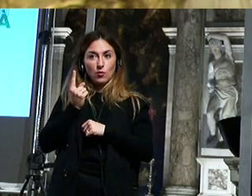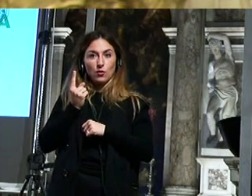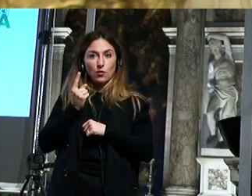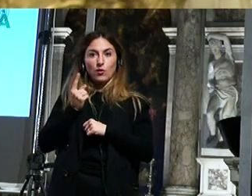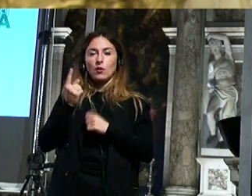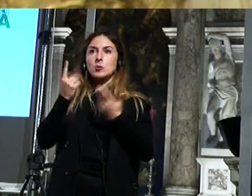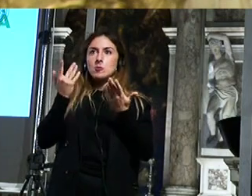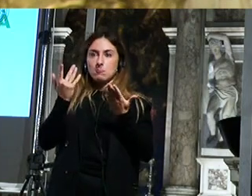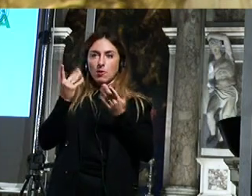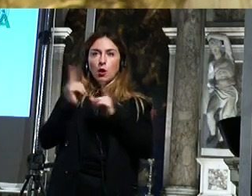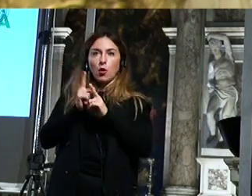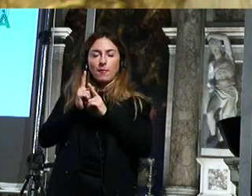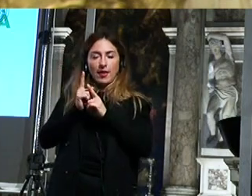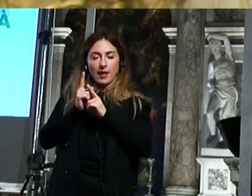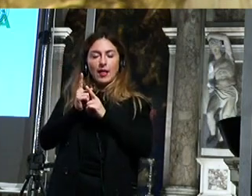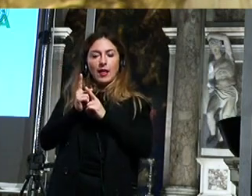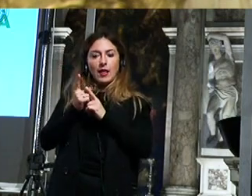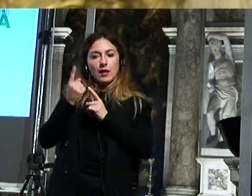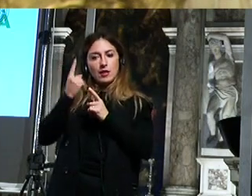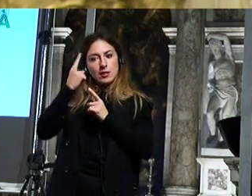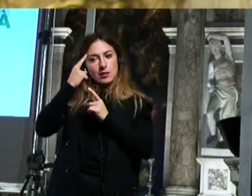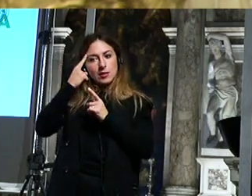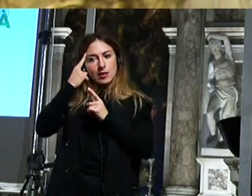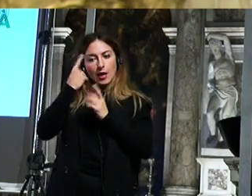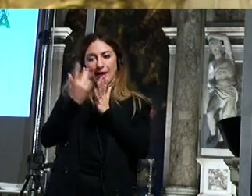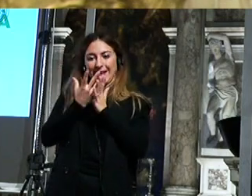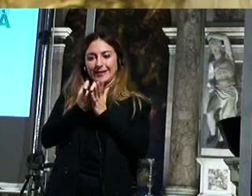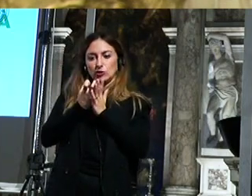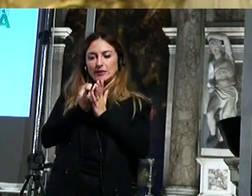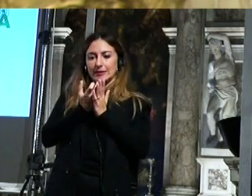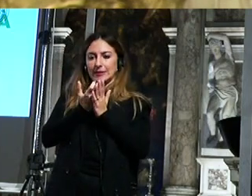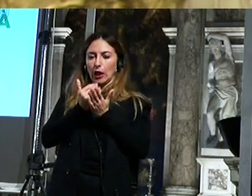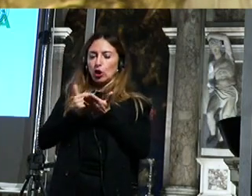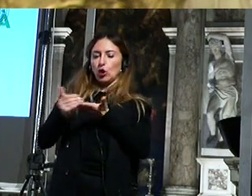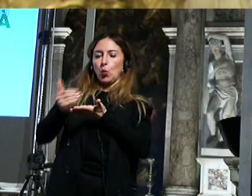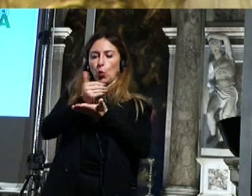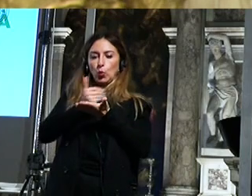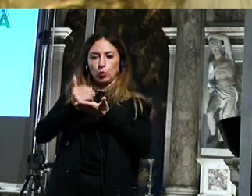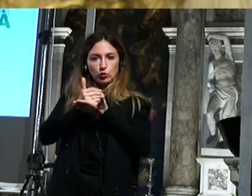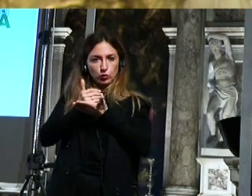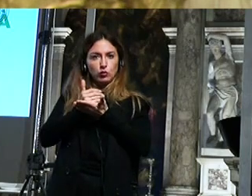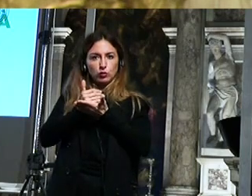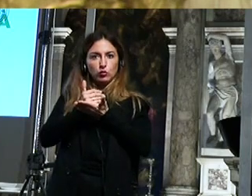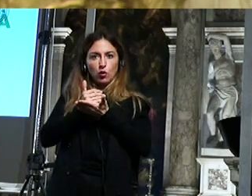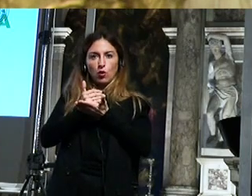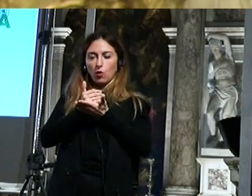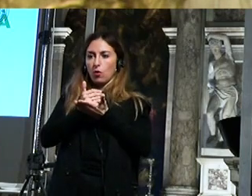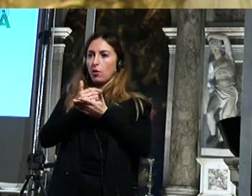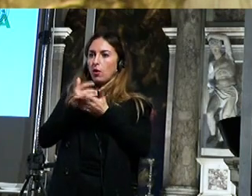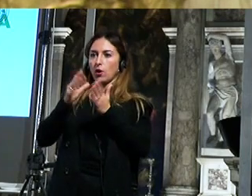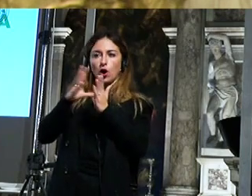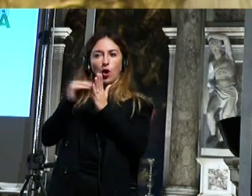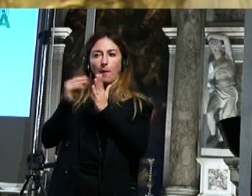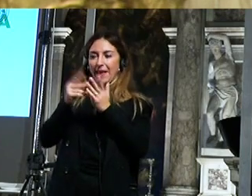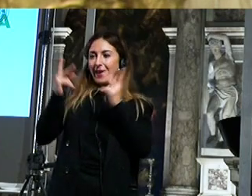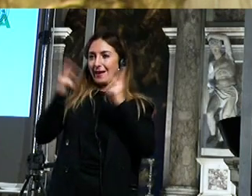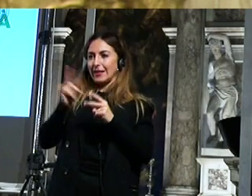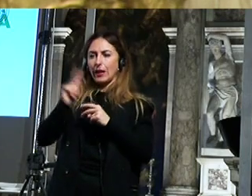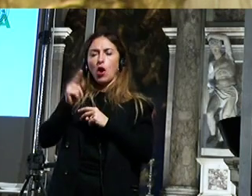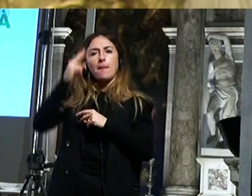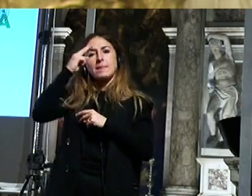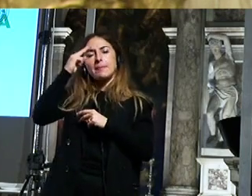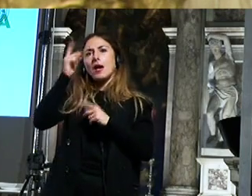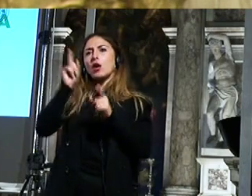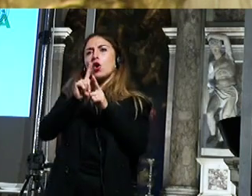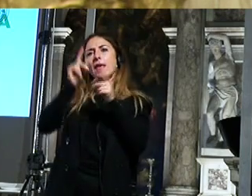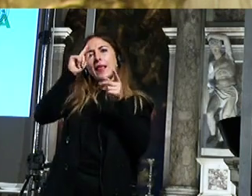document, not even a close documentation to what actually happens to us, and we understand the fact that we need this